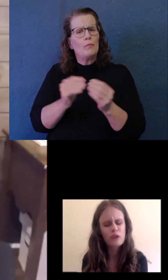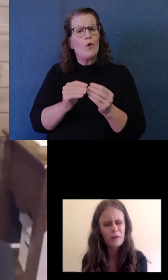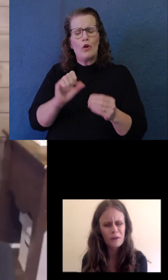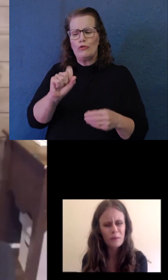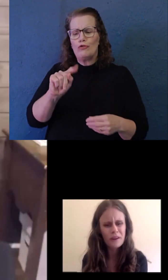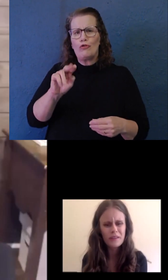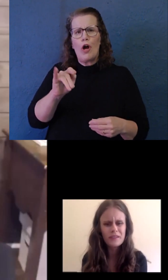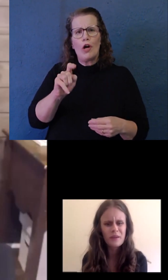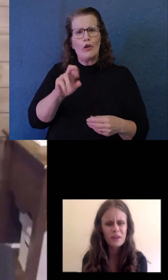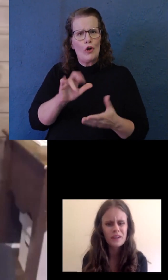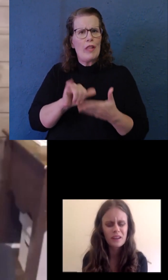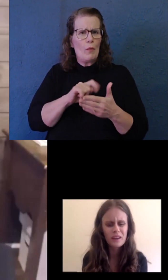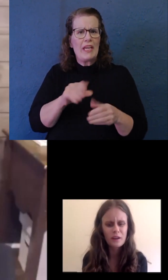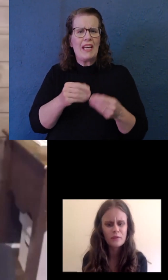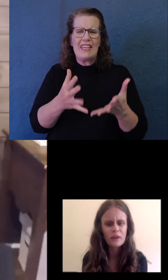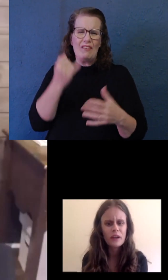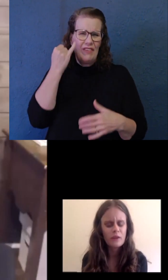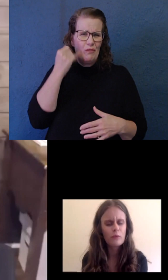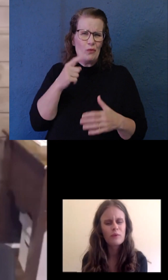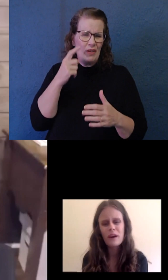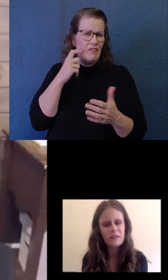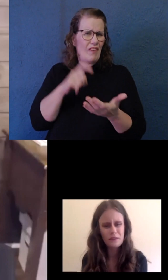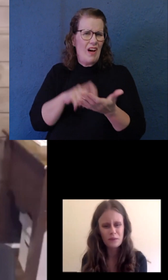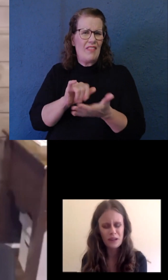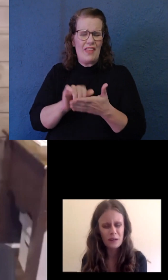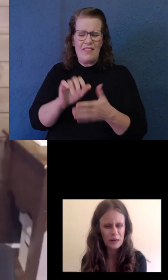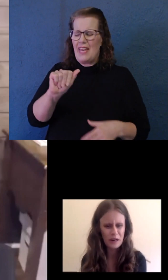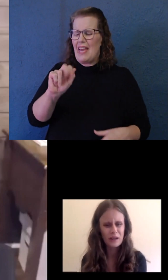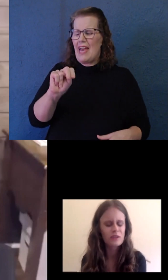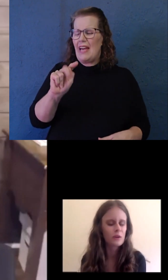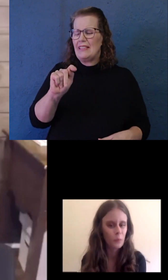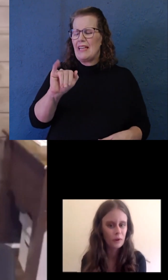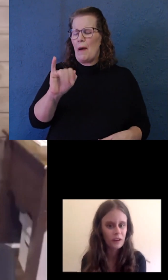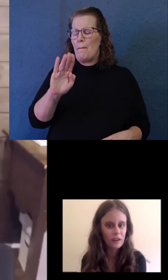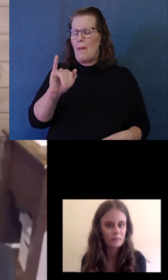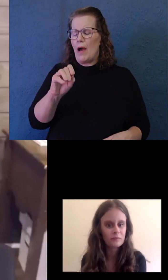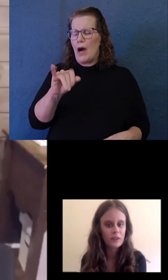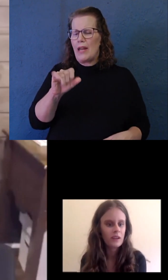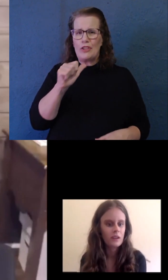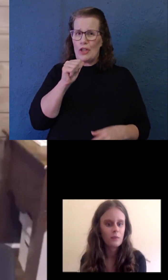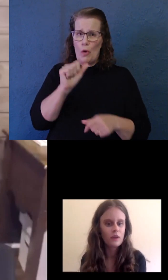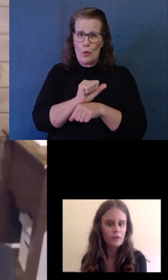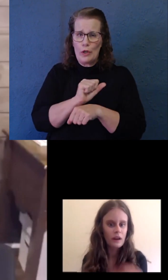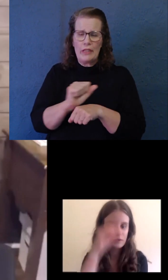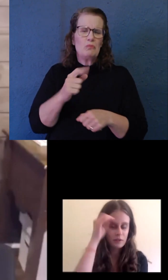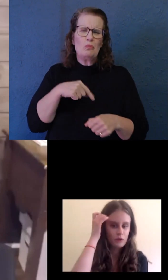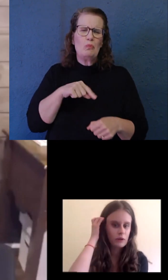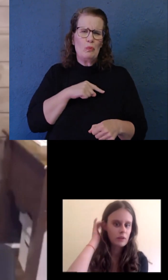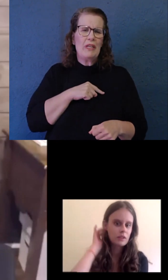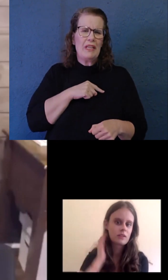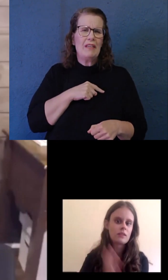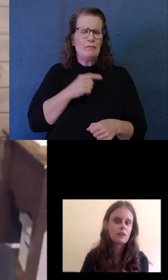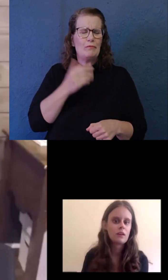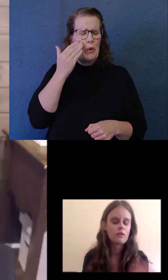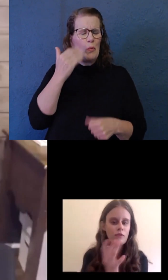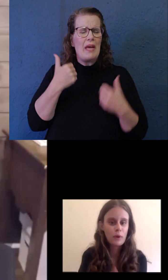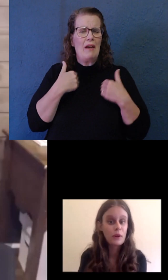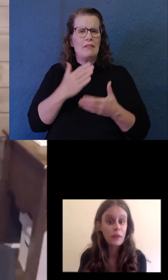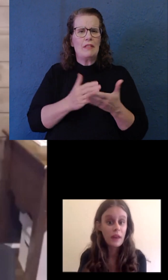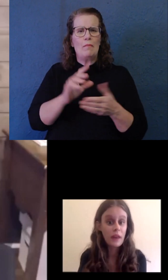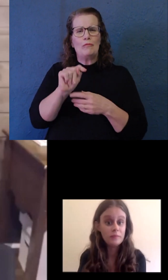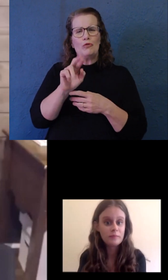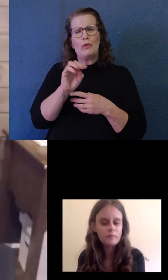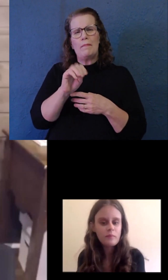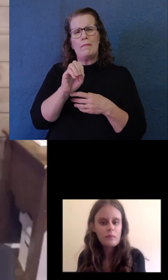medications, stronger ones that we can give if we find that those antibiotics aren't working. We do have some treatments for